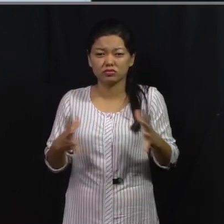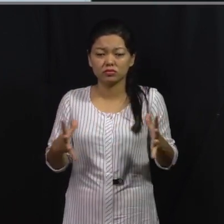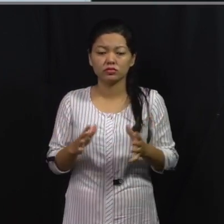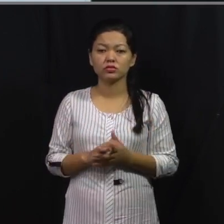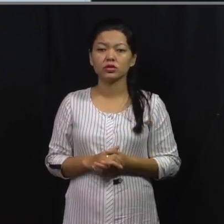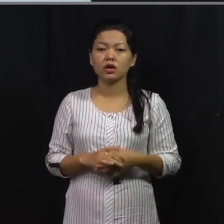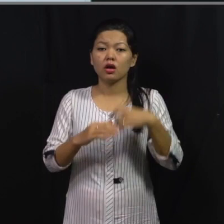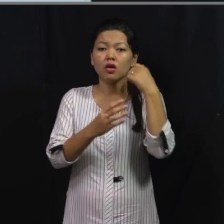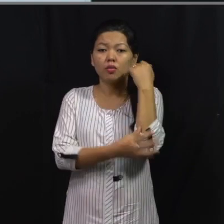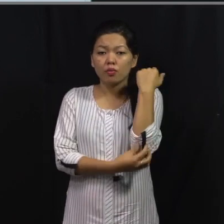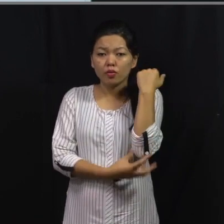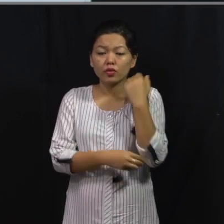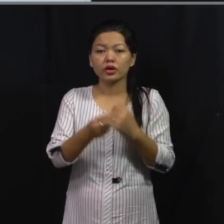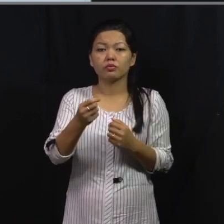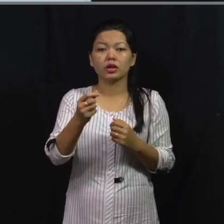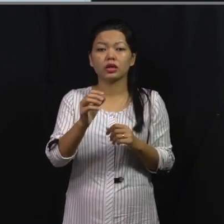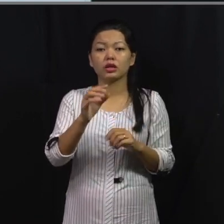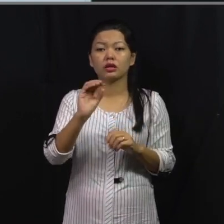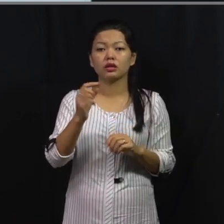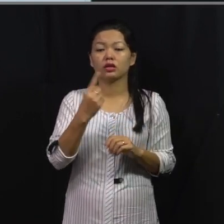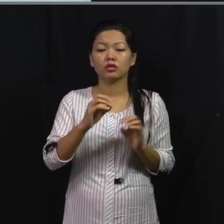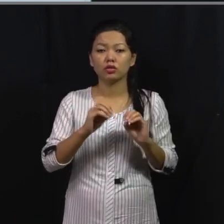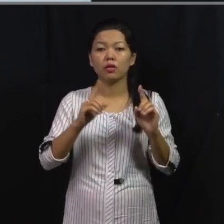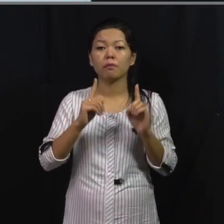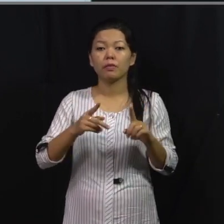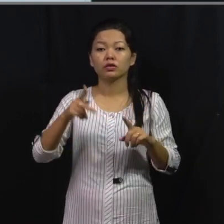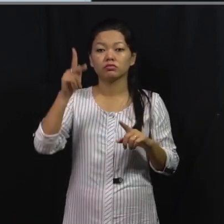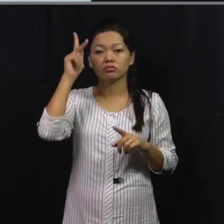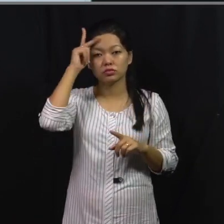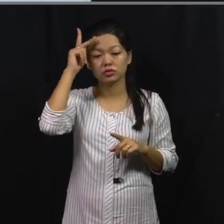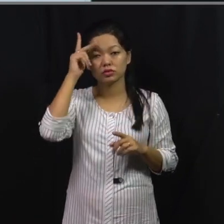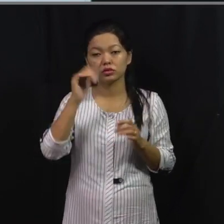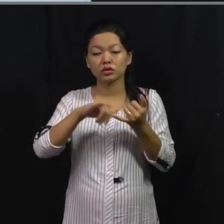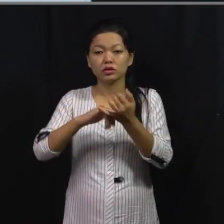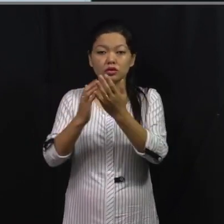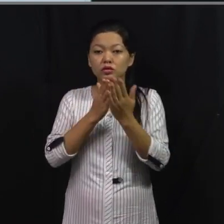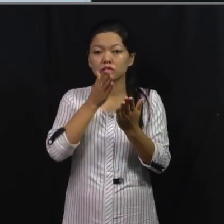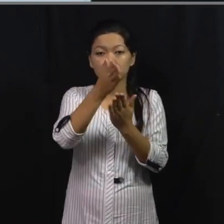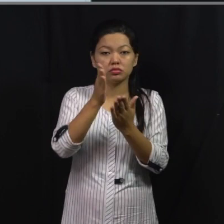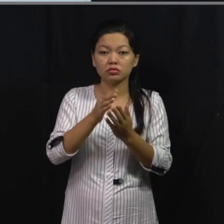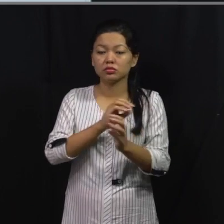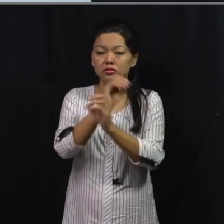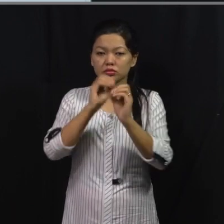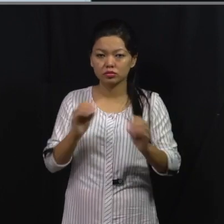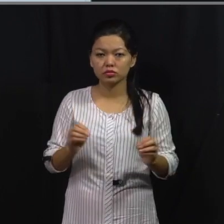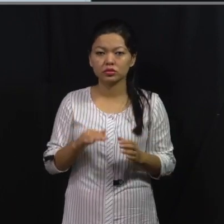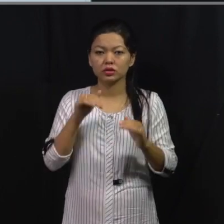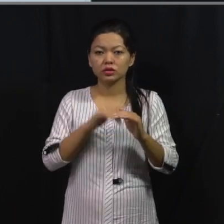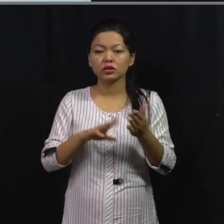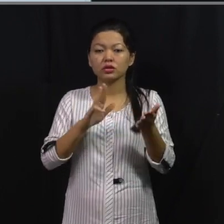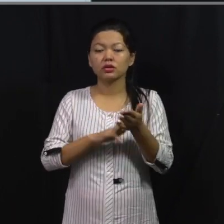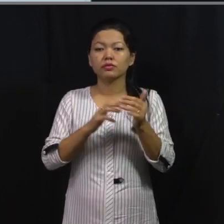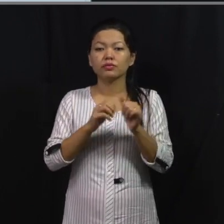the society, okay. And some of them, they are Malla, Nonya, and Khar, okay. And the next group of